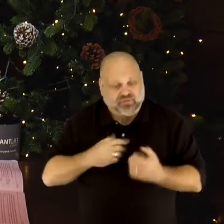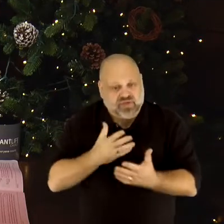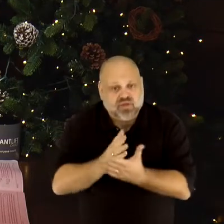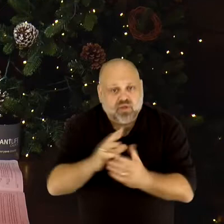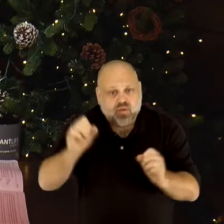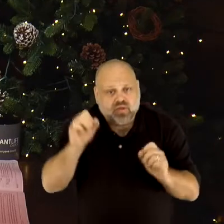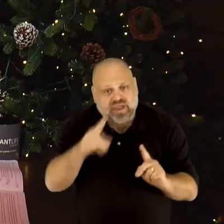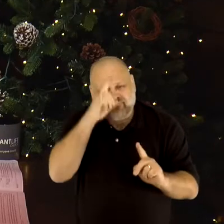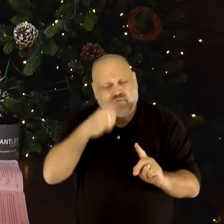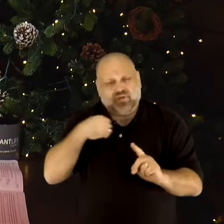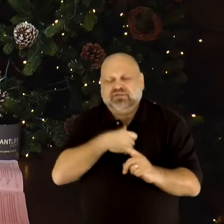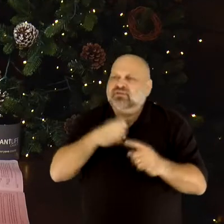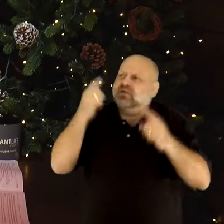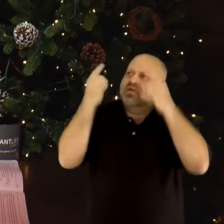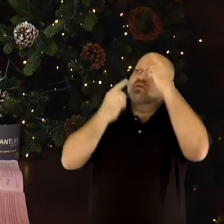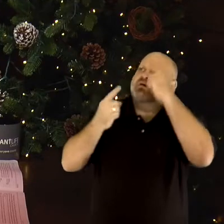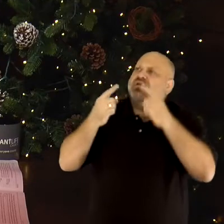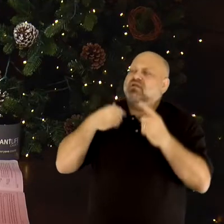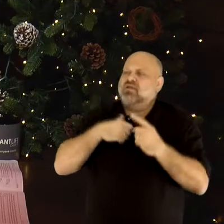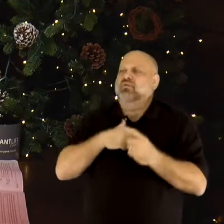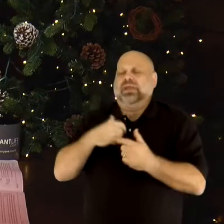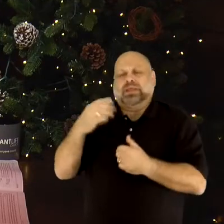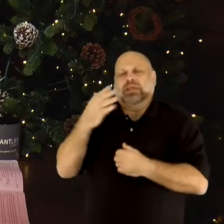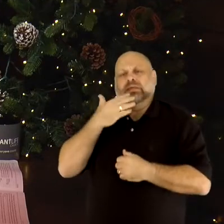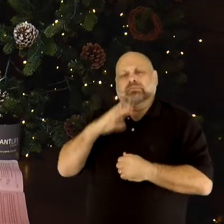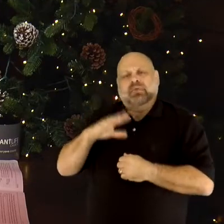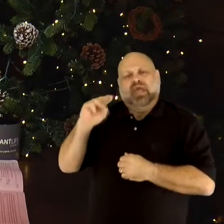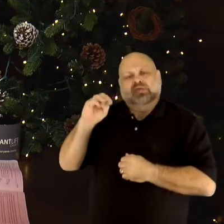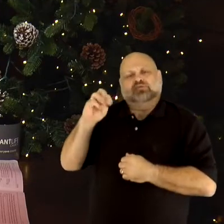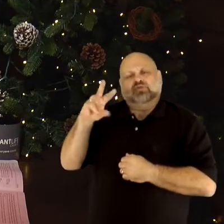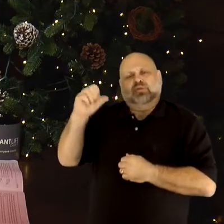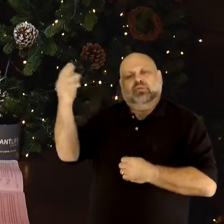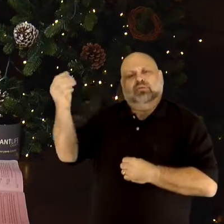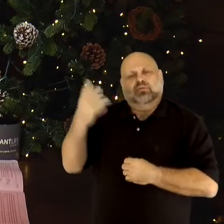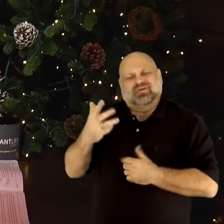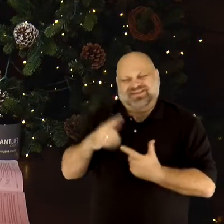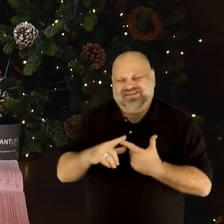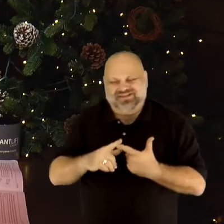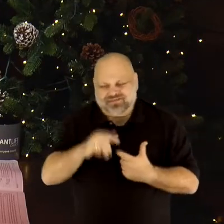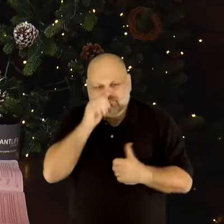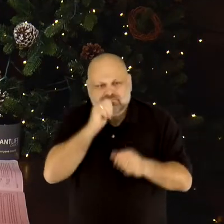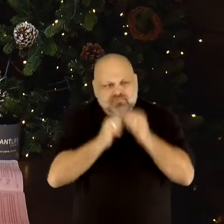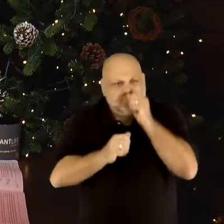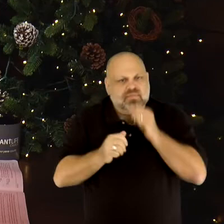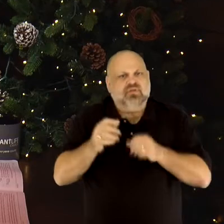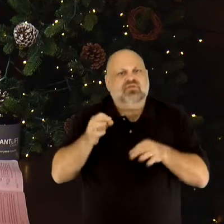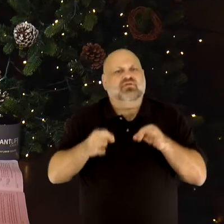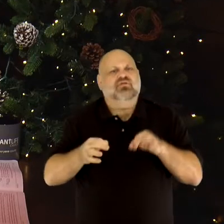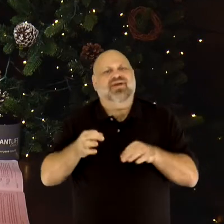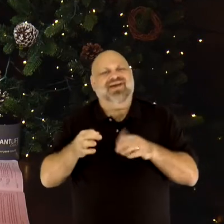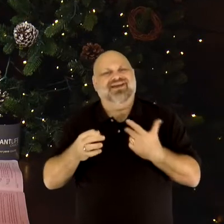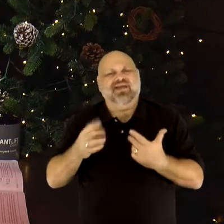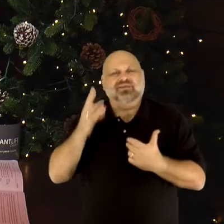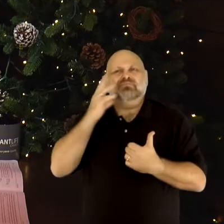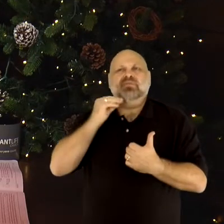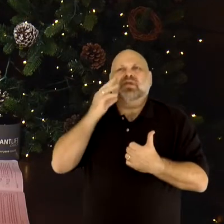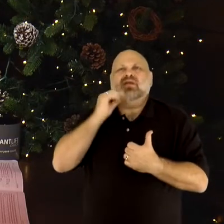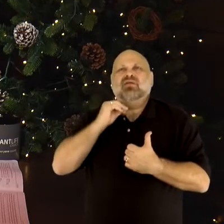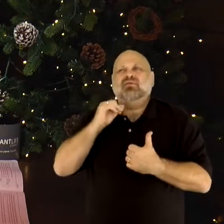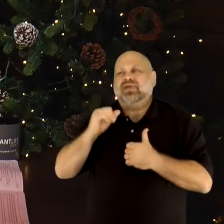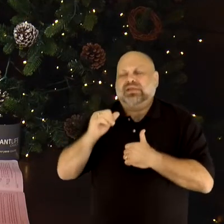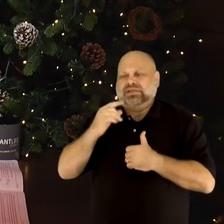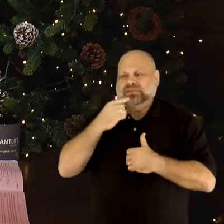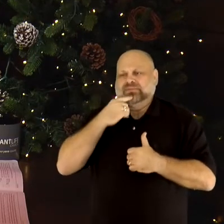okay for us to wonder when we get bad news or go through a trial or experience disappointment and ask the question, "How can this